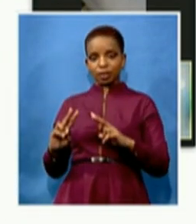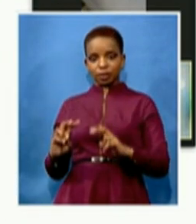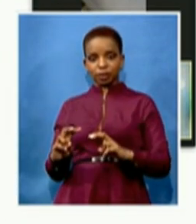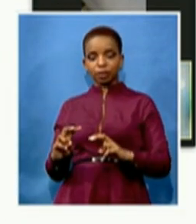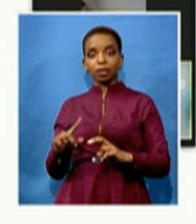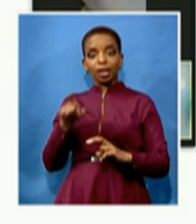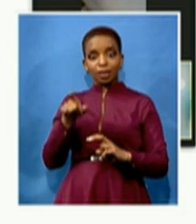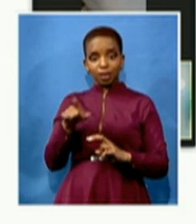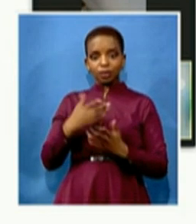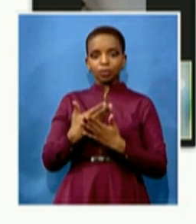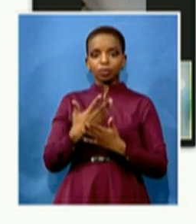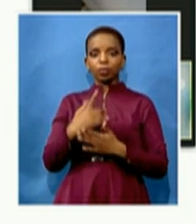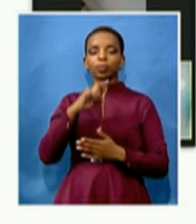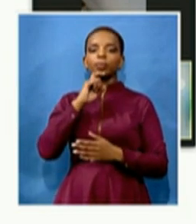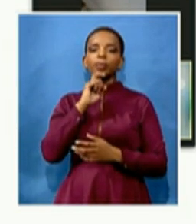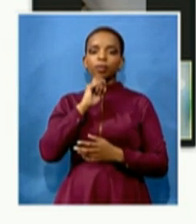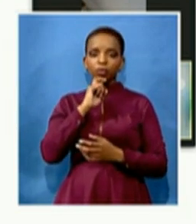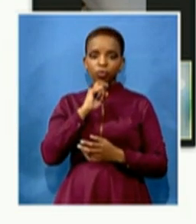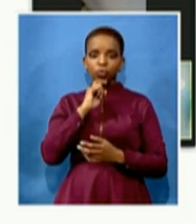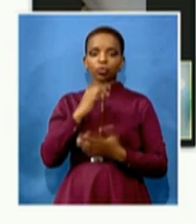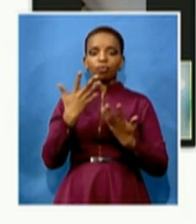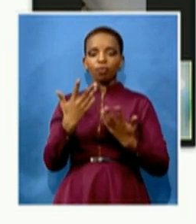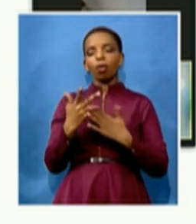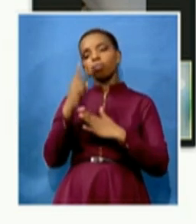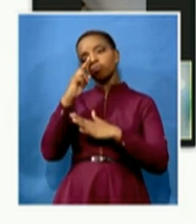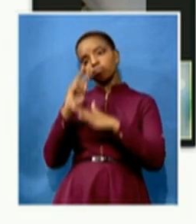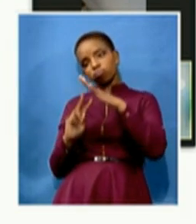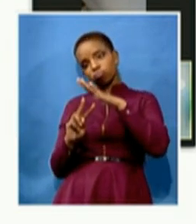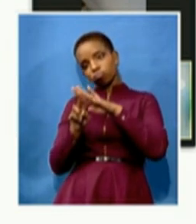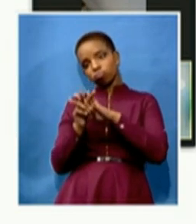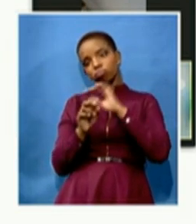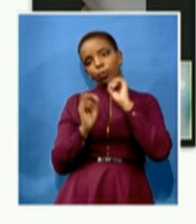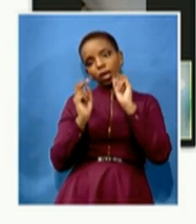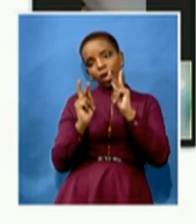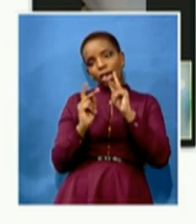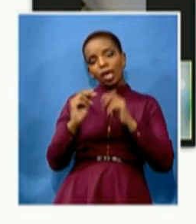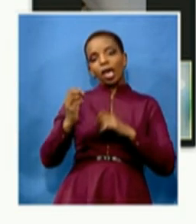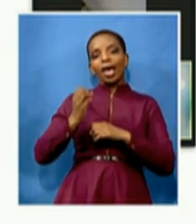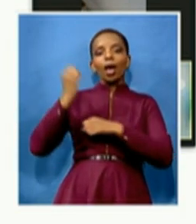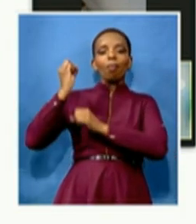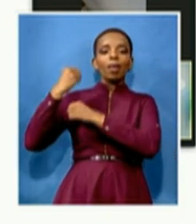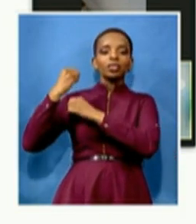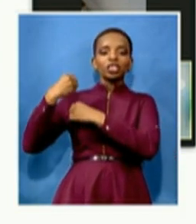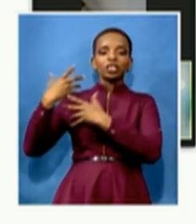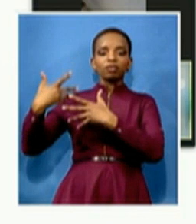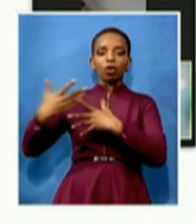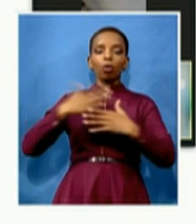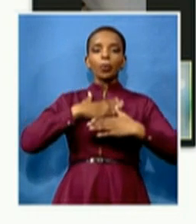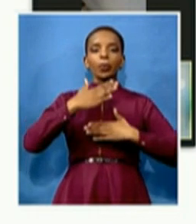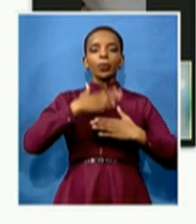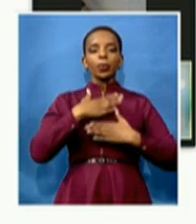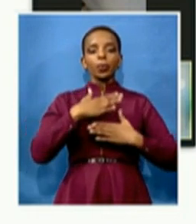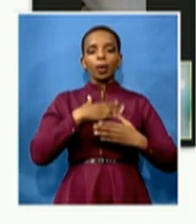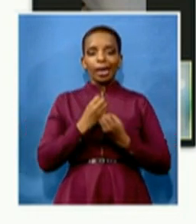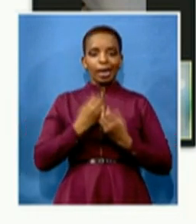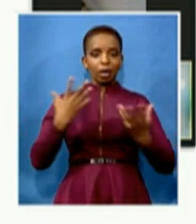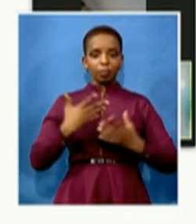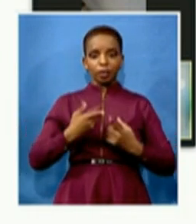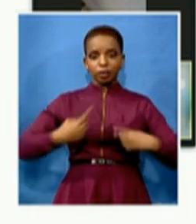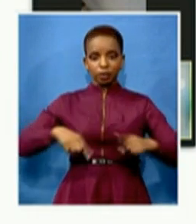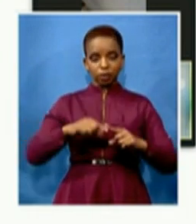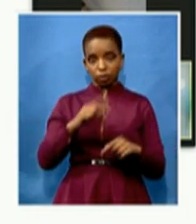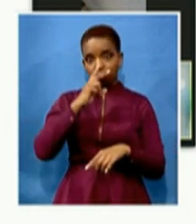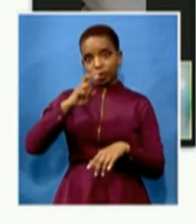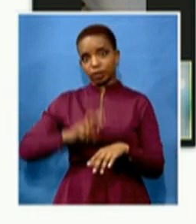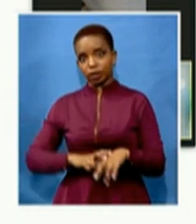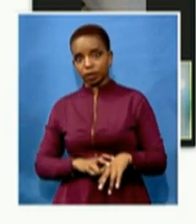of ventilators, oxygen requirements over time, as well as hospitalization. This can then be